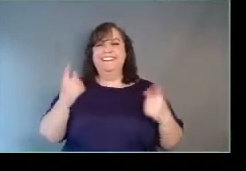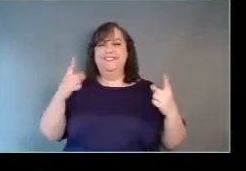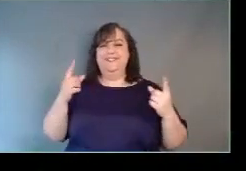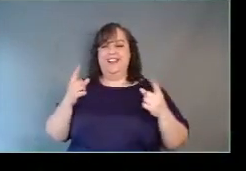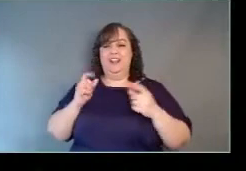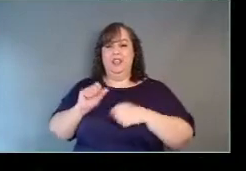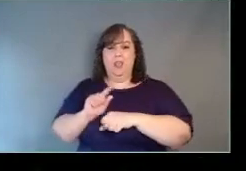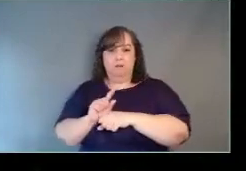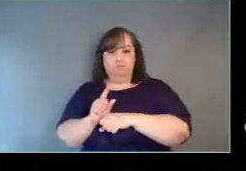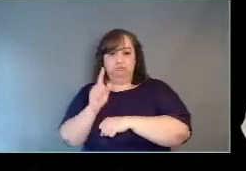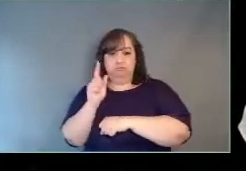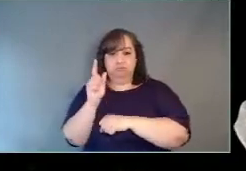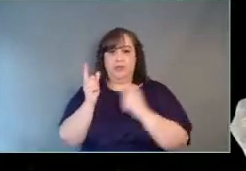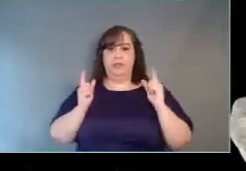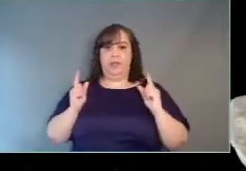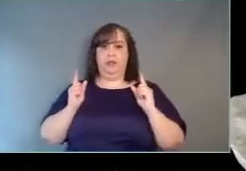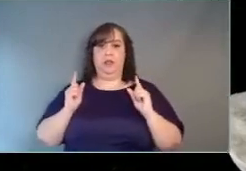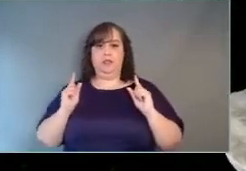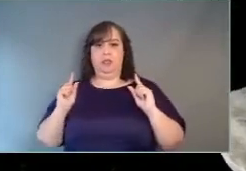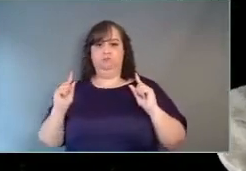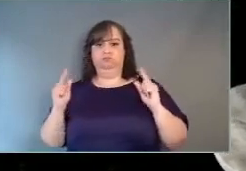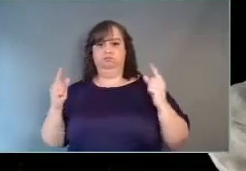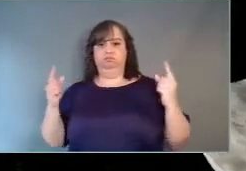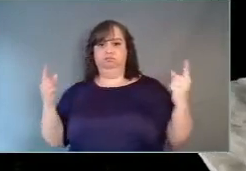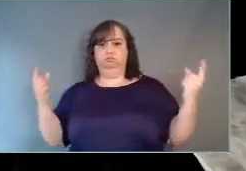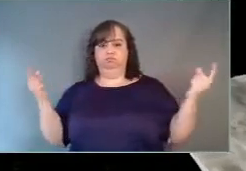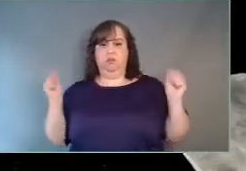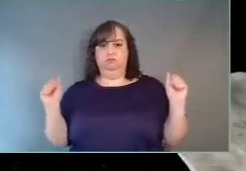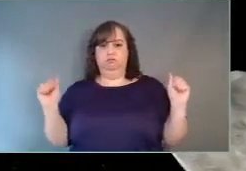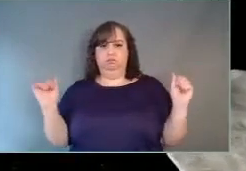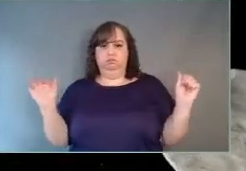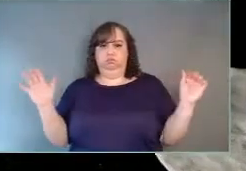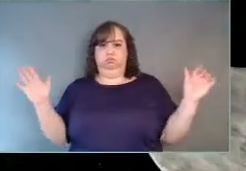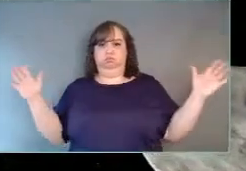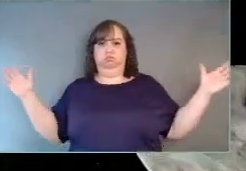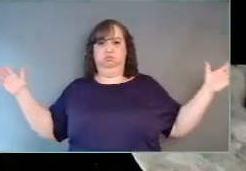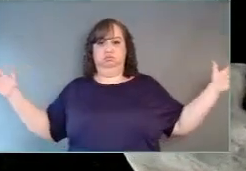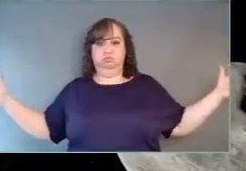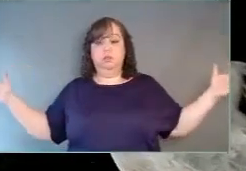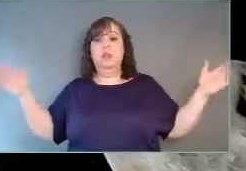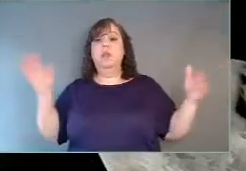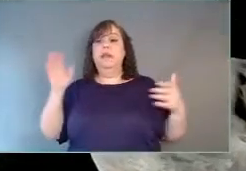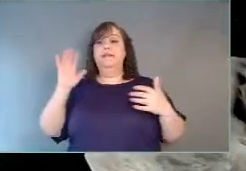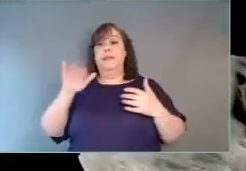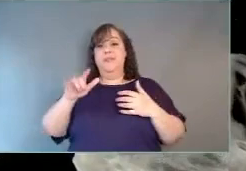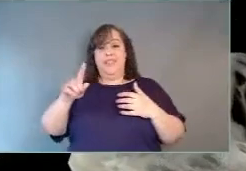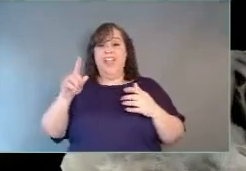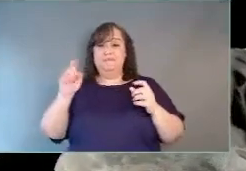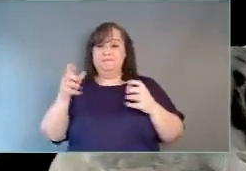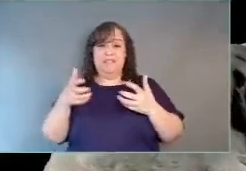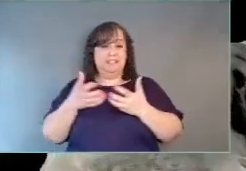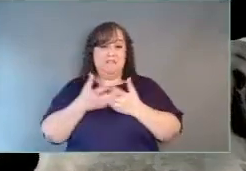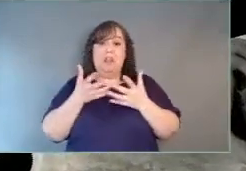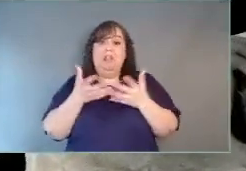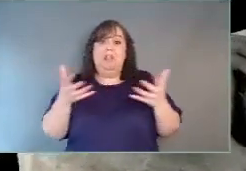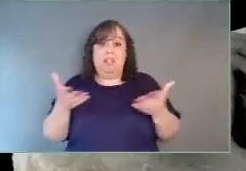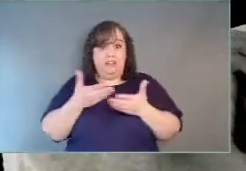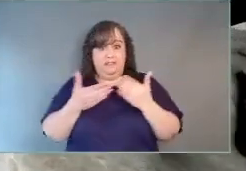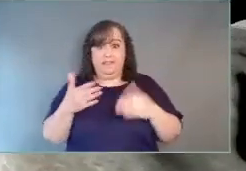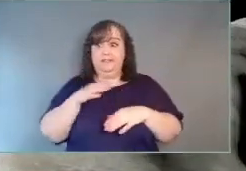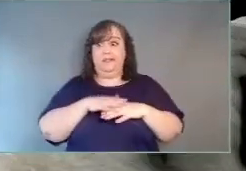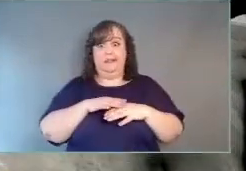just the way that they were able to fit on the spacecraft. They've referred to it to accommodation. You got to fit a lot of stuff on the spacecraft in a really small